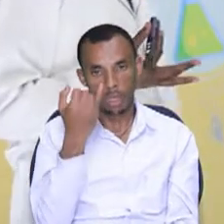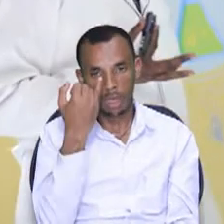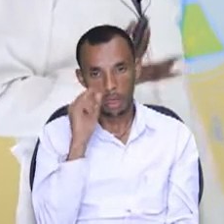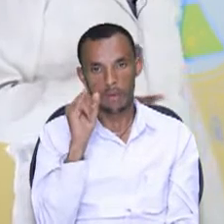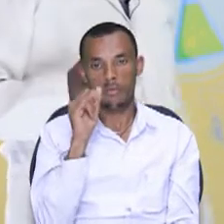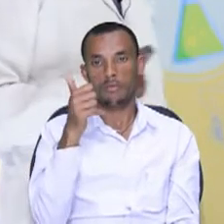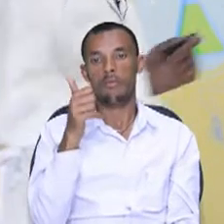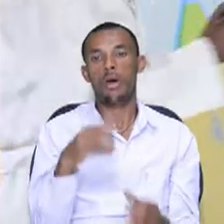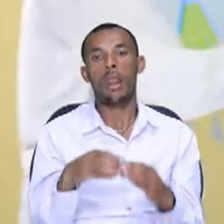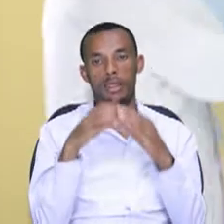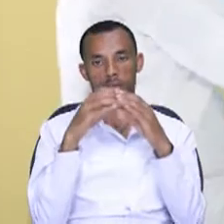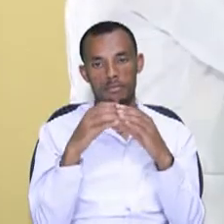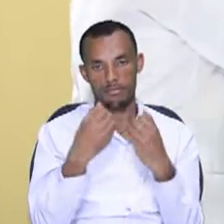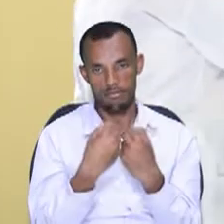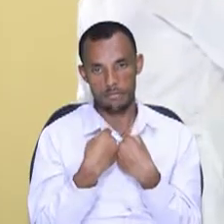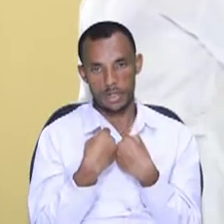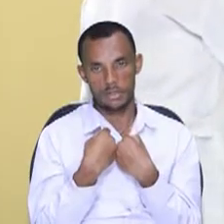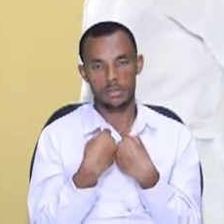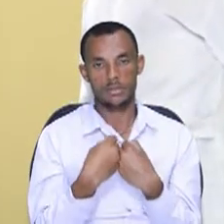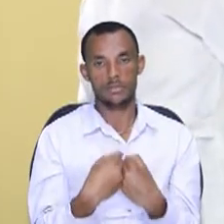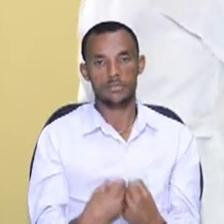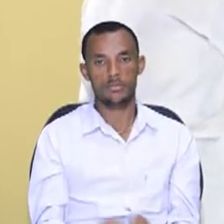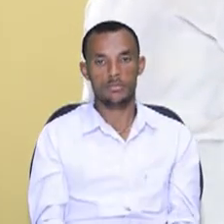if an atom has, if